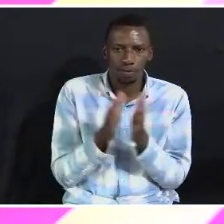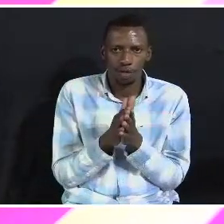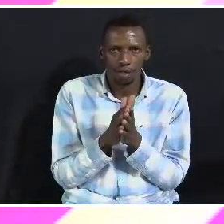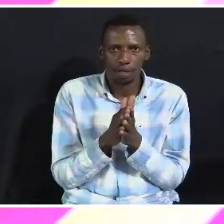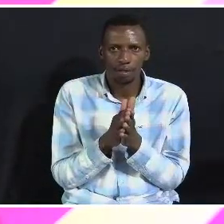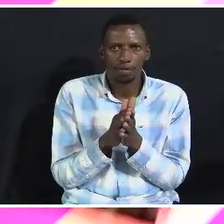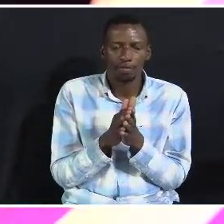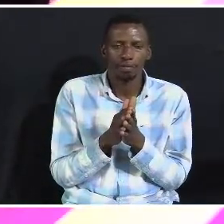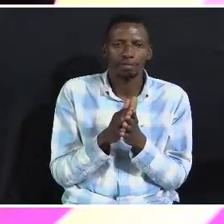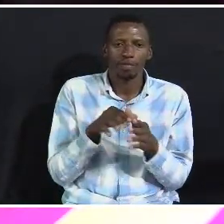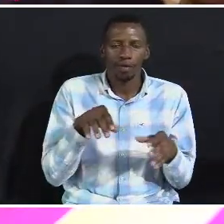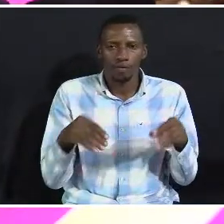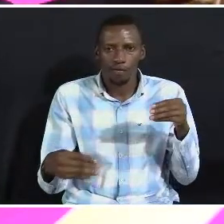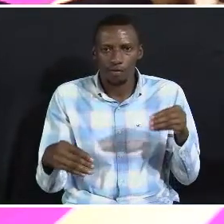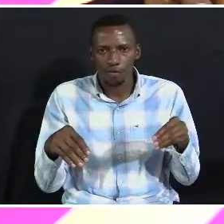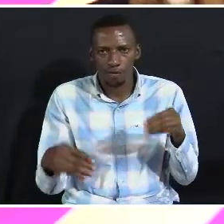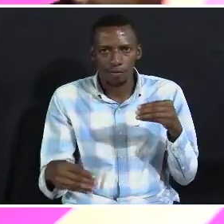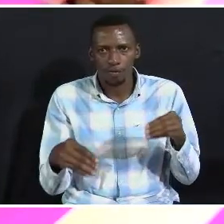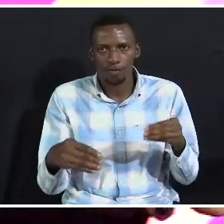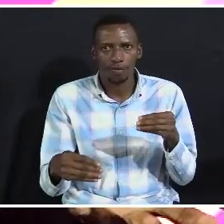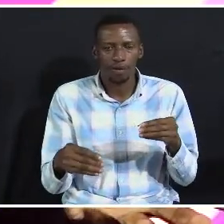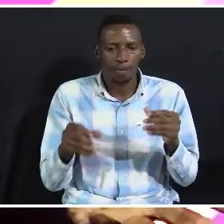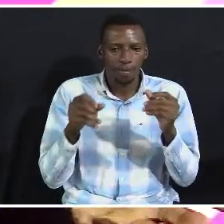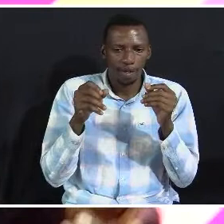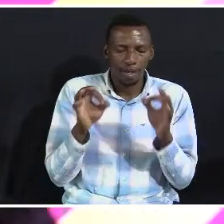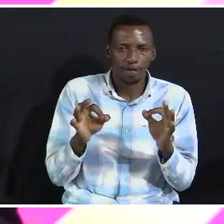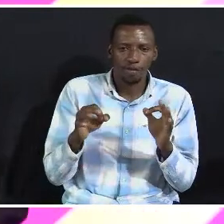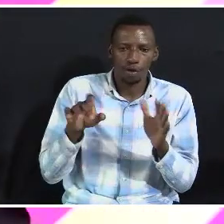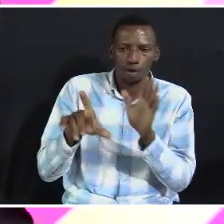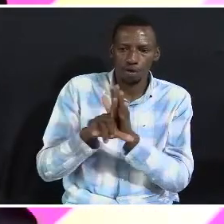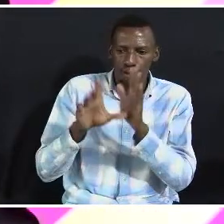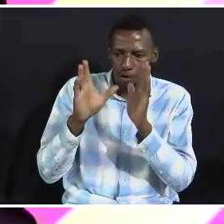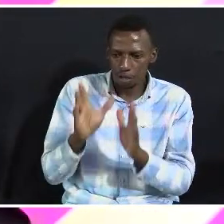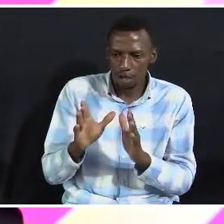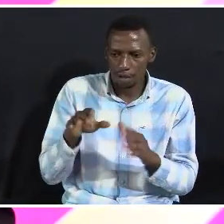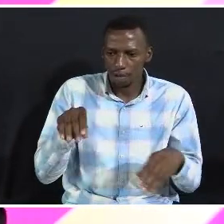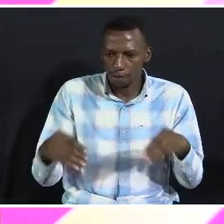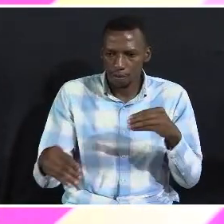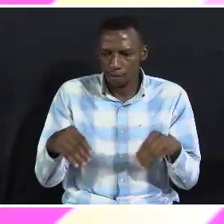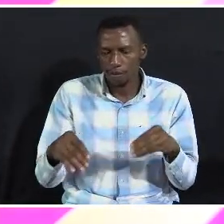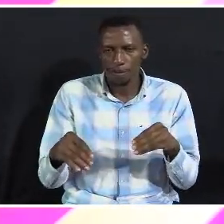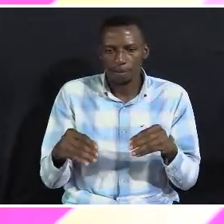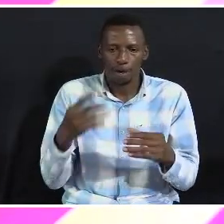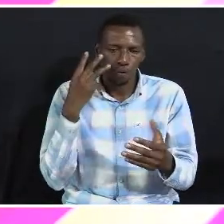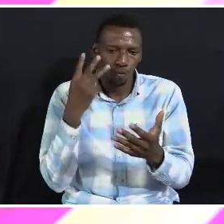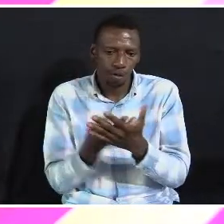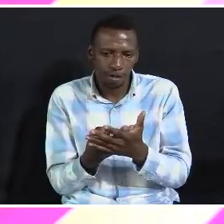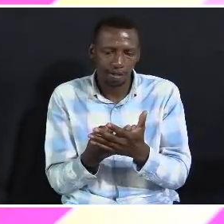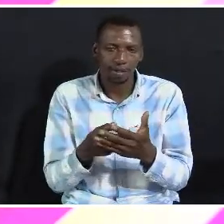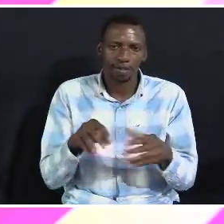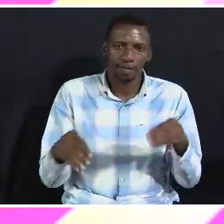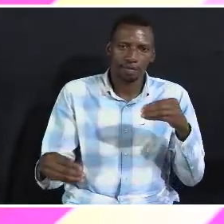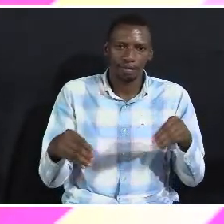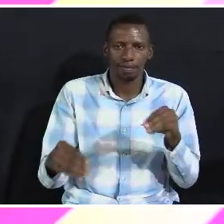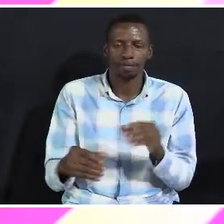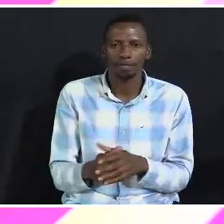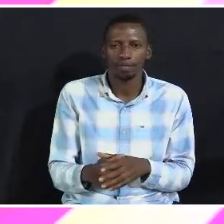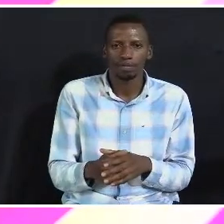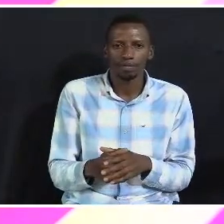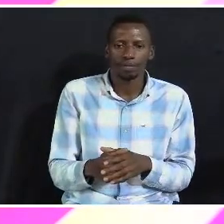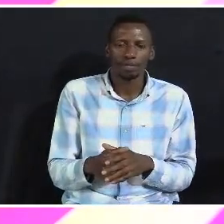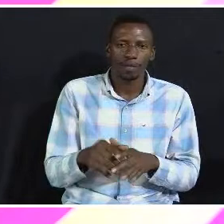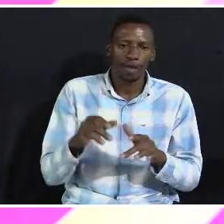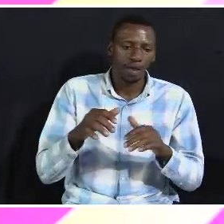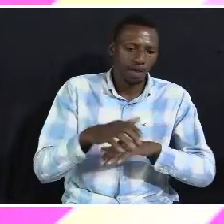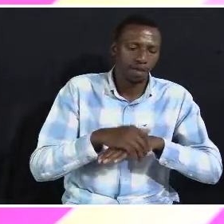fisi na shahidi ni fisi. In Kiingereza, you cannot take a hyena to court if the judge is